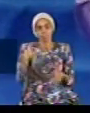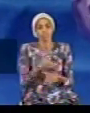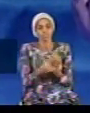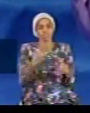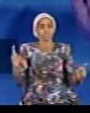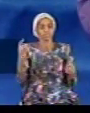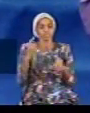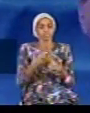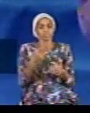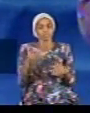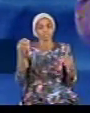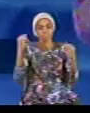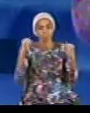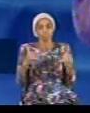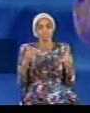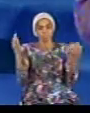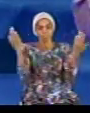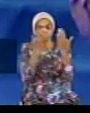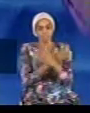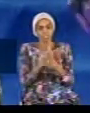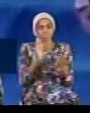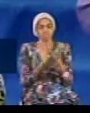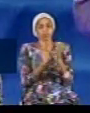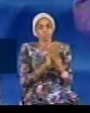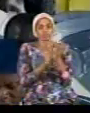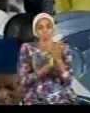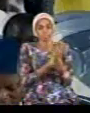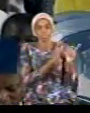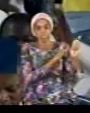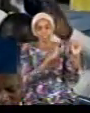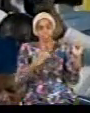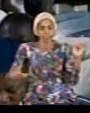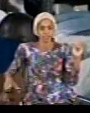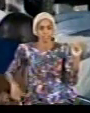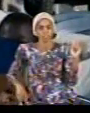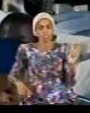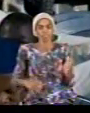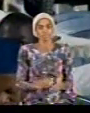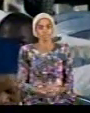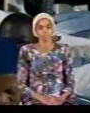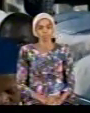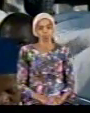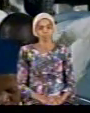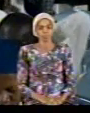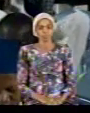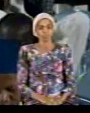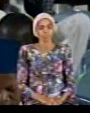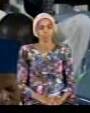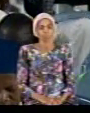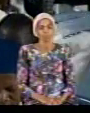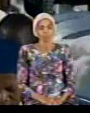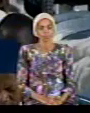darkness. Praise the Lord! Hallelujah. Praise the Lord. Give her the mic.